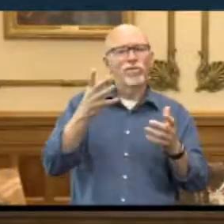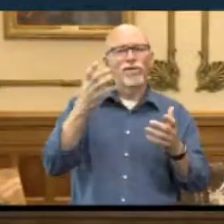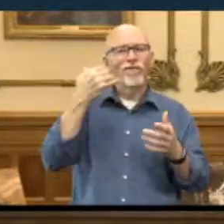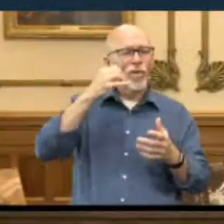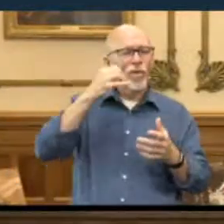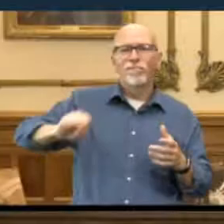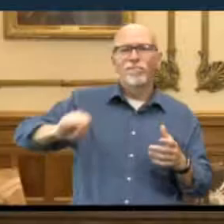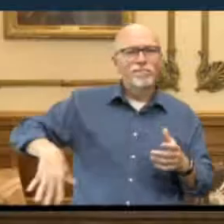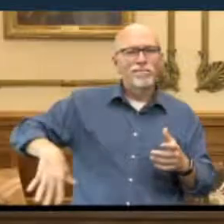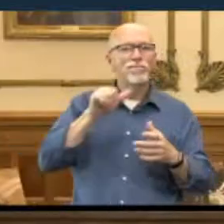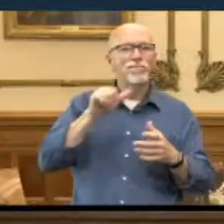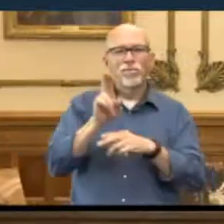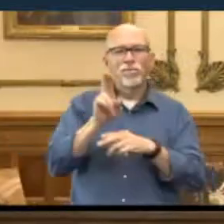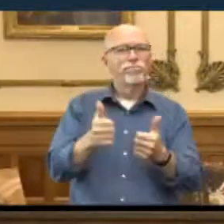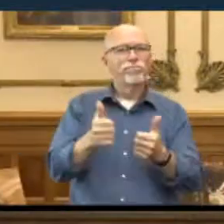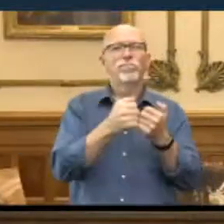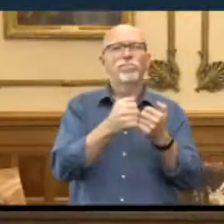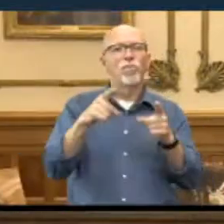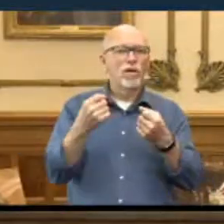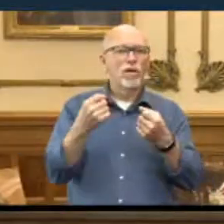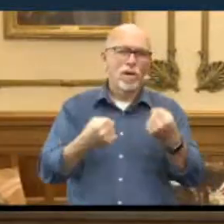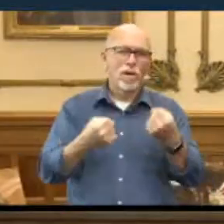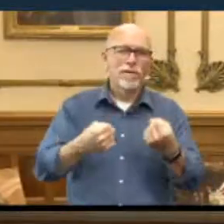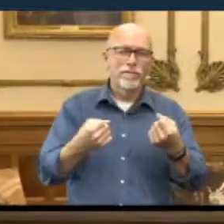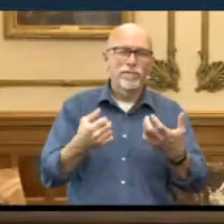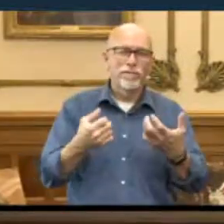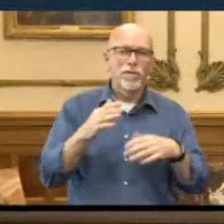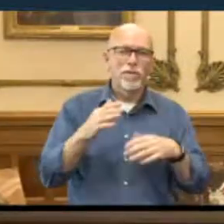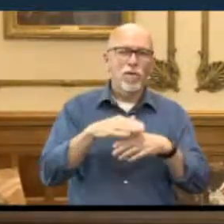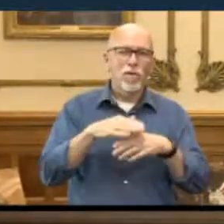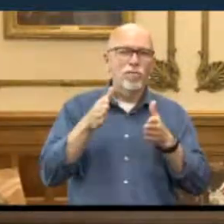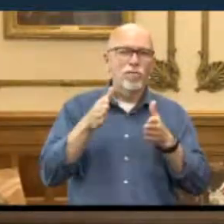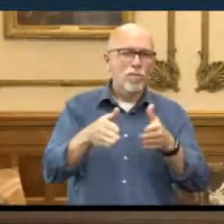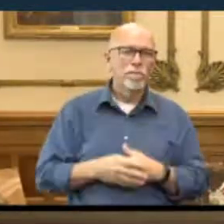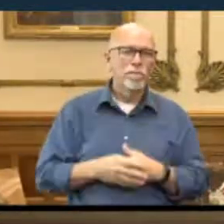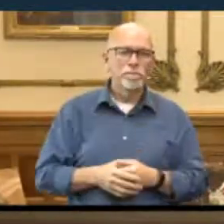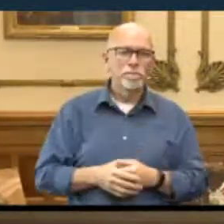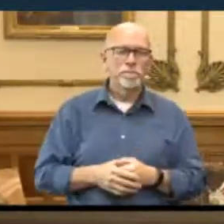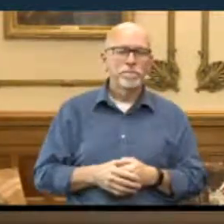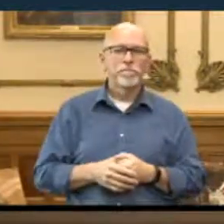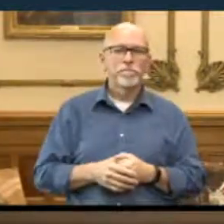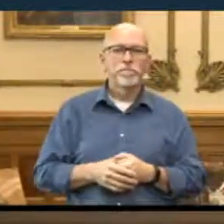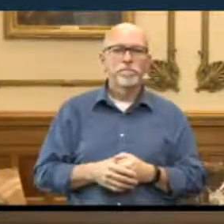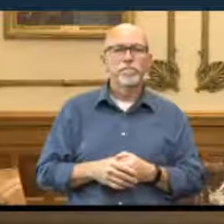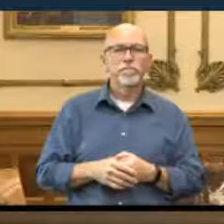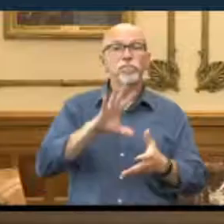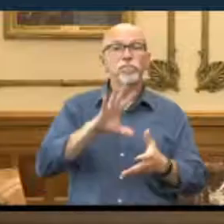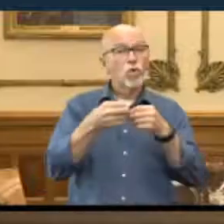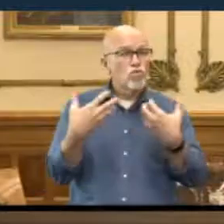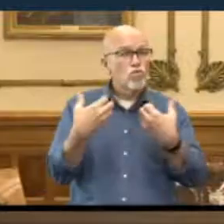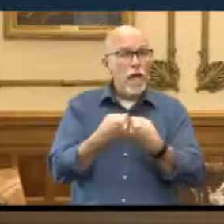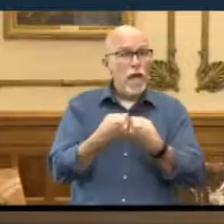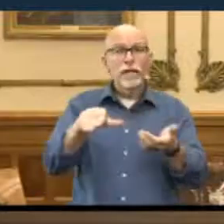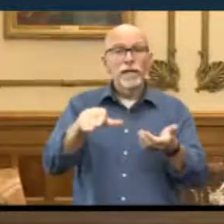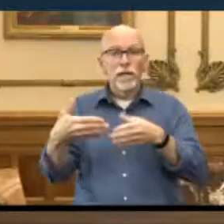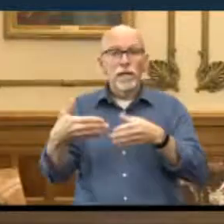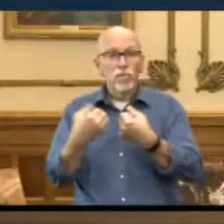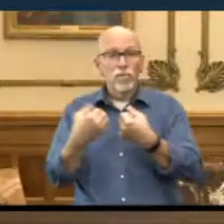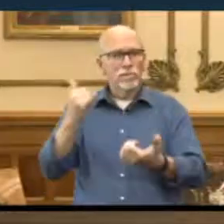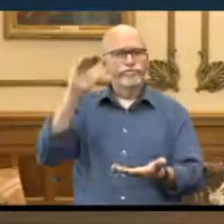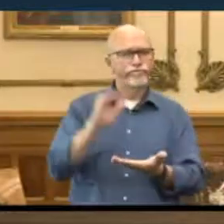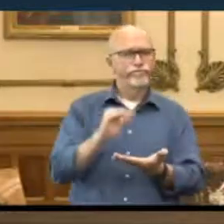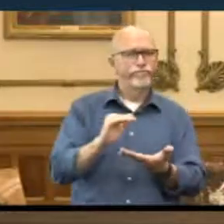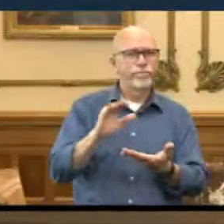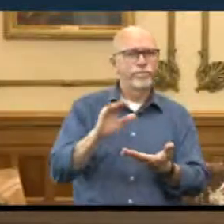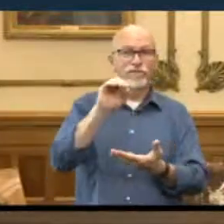to use their mobile devices safely while we are driving on Indiana roads. Total work zone crashes and fatal crashes are both down more